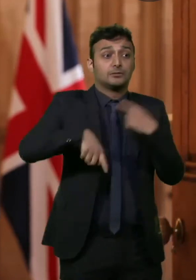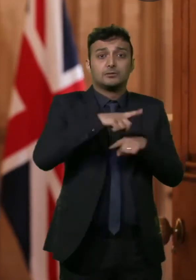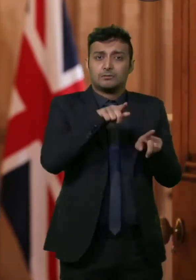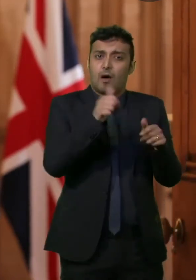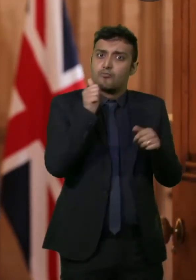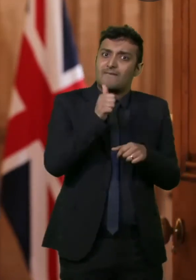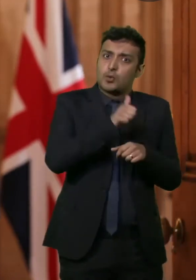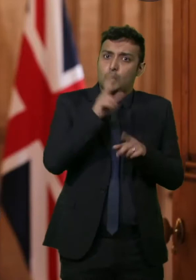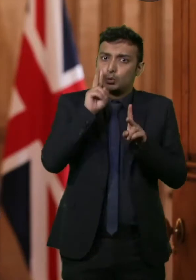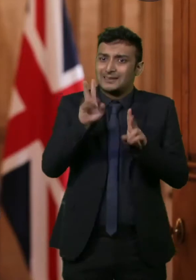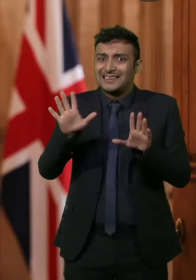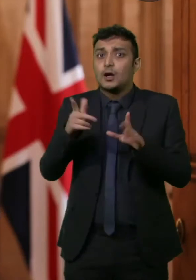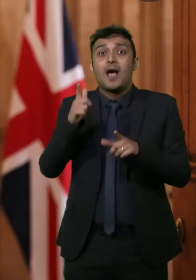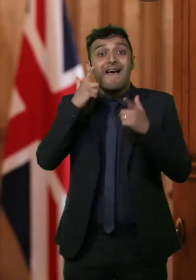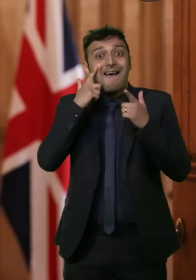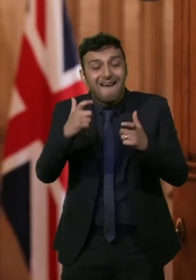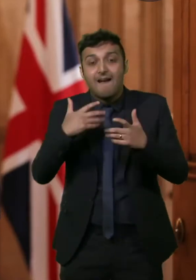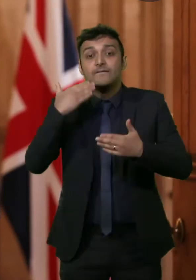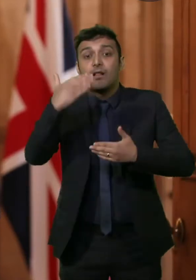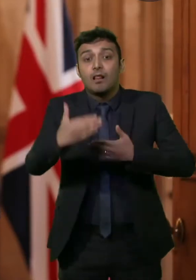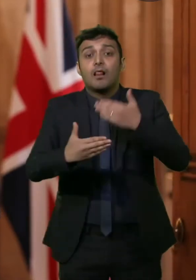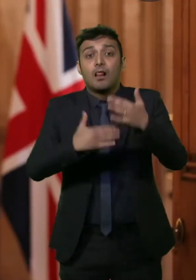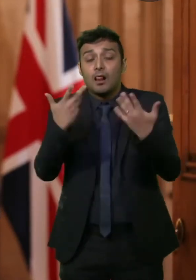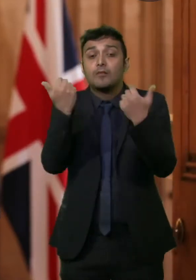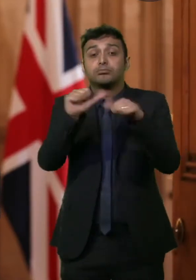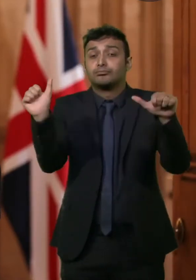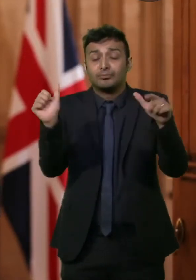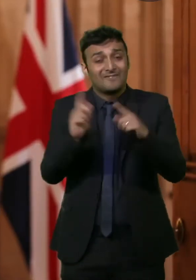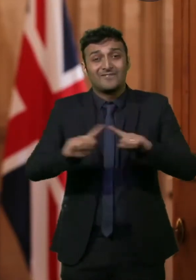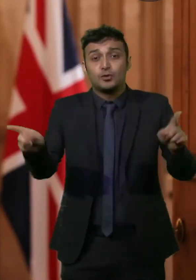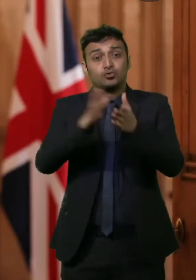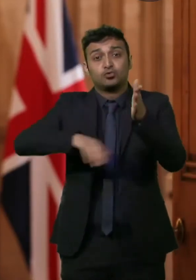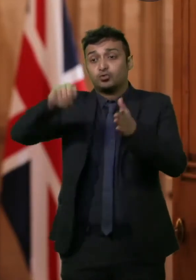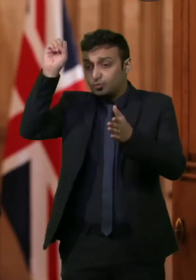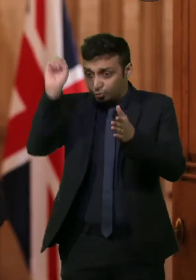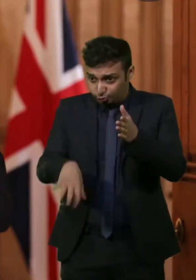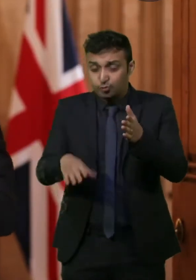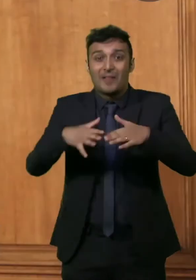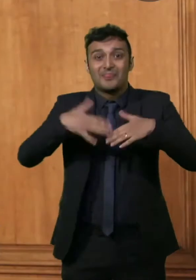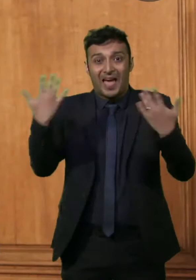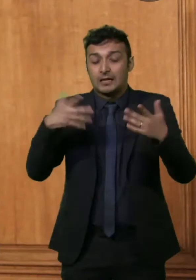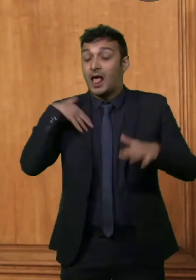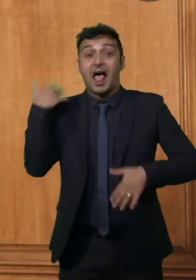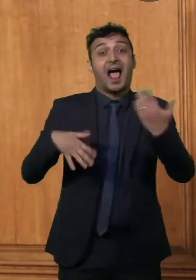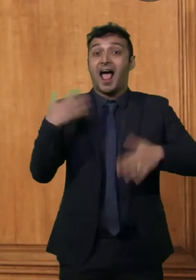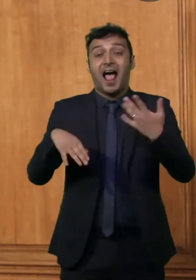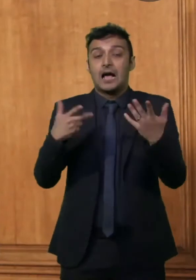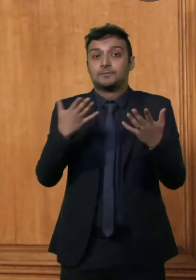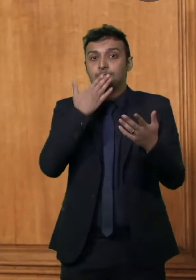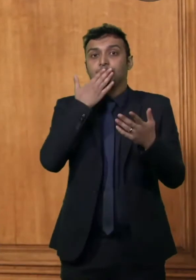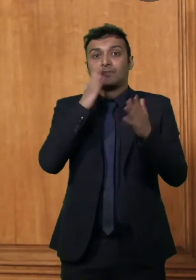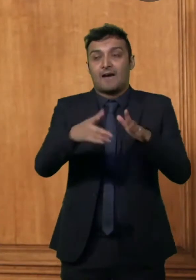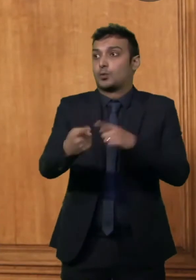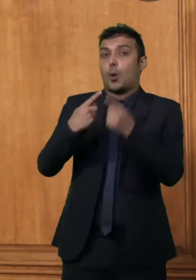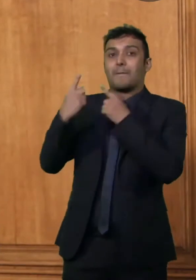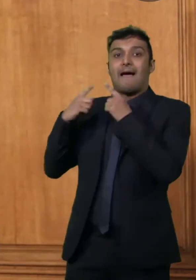rather than a hasty approach that we have to reverse. Shall I just adding to that, I think